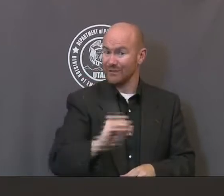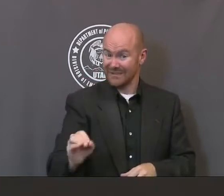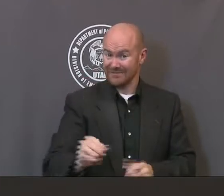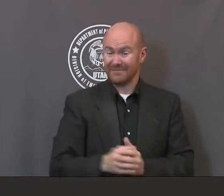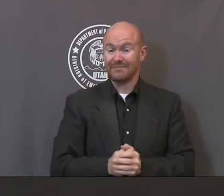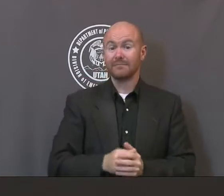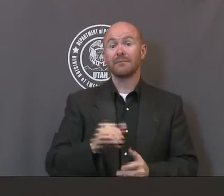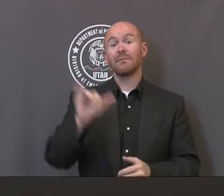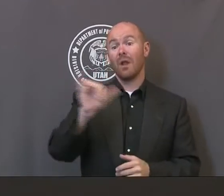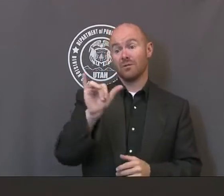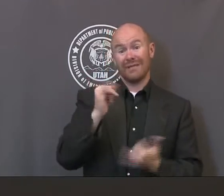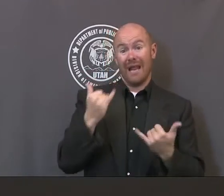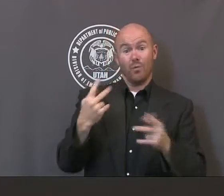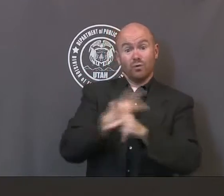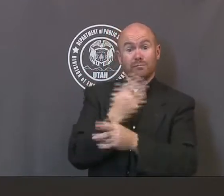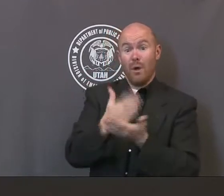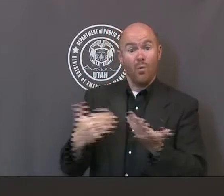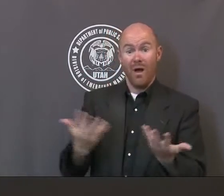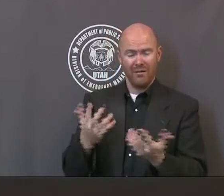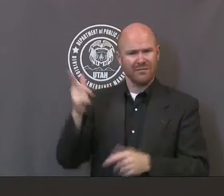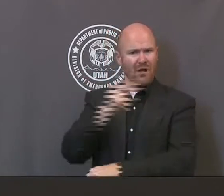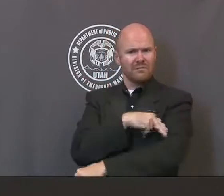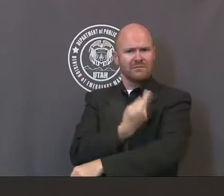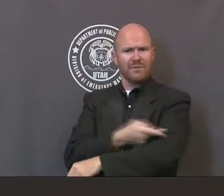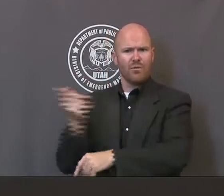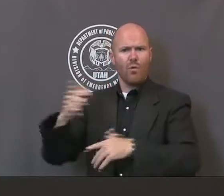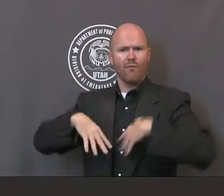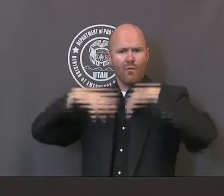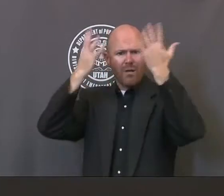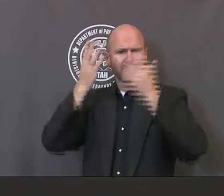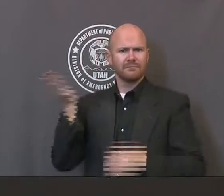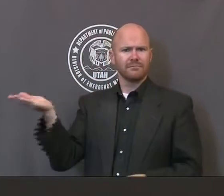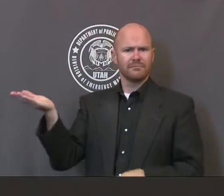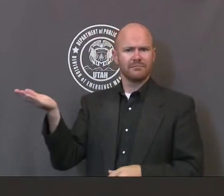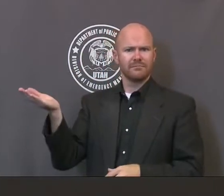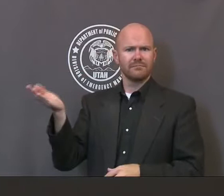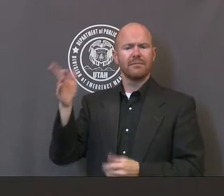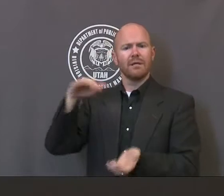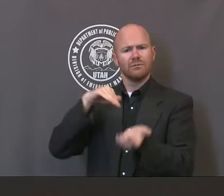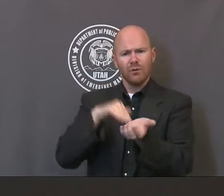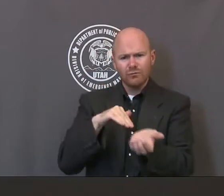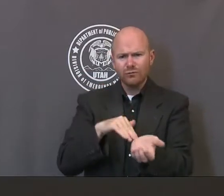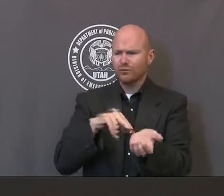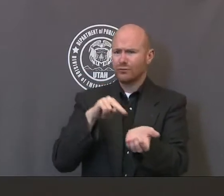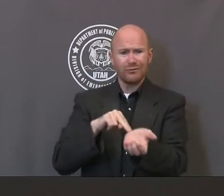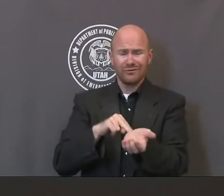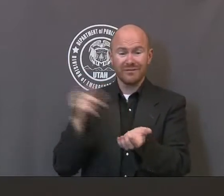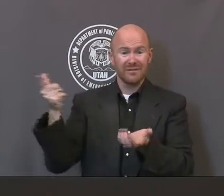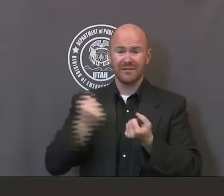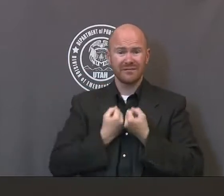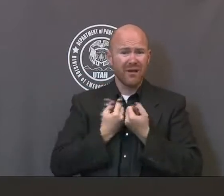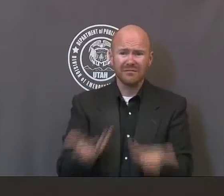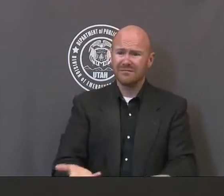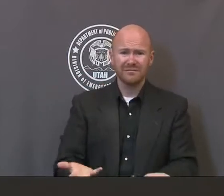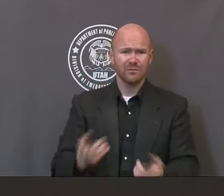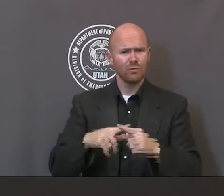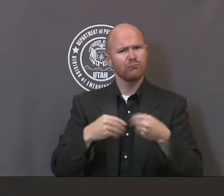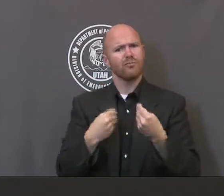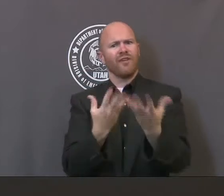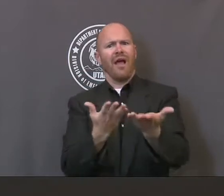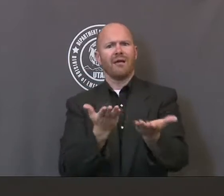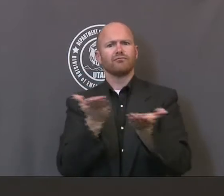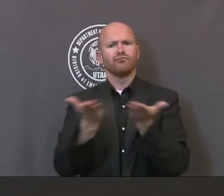all, our hospitals are getting overwhelmed, and our healthcare workers are getting stretched too thin to provide the best possible